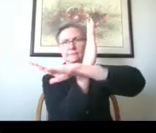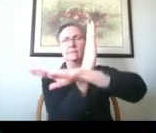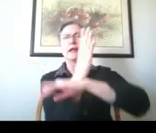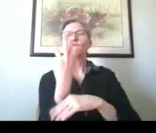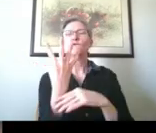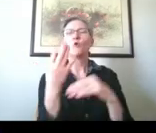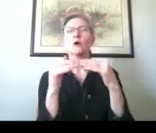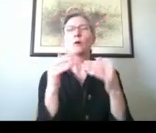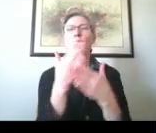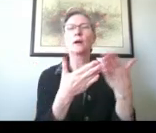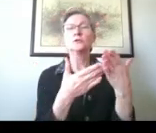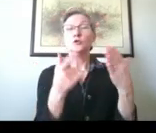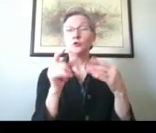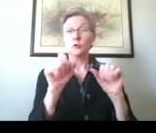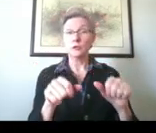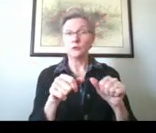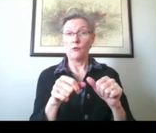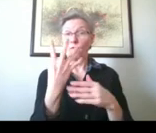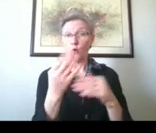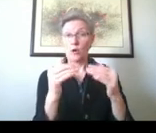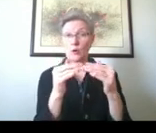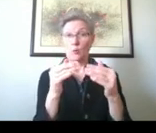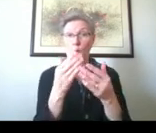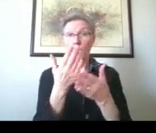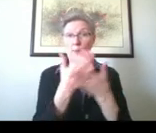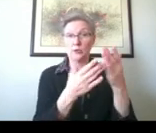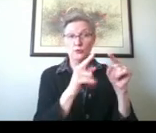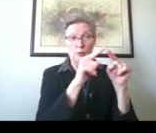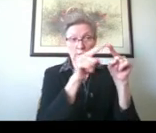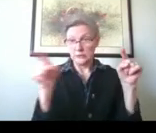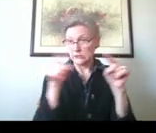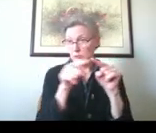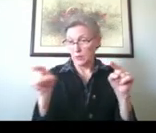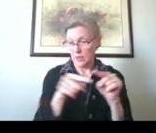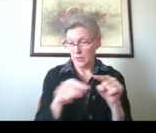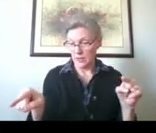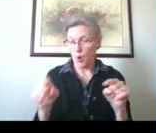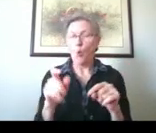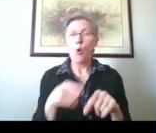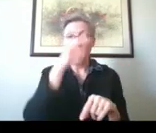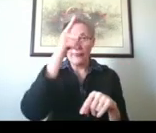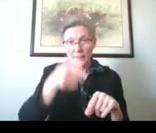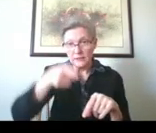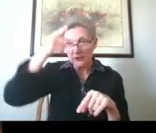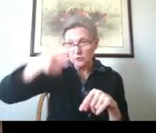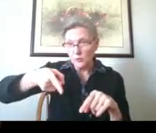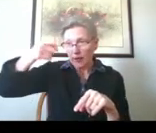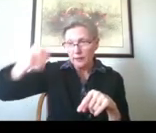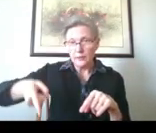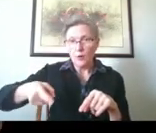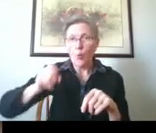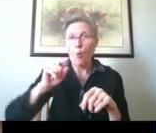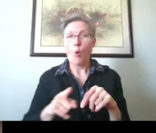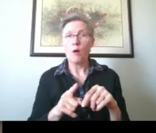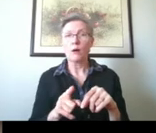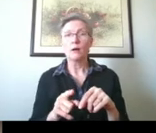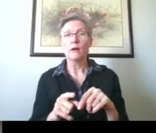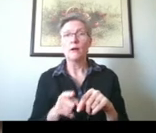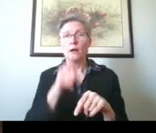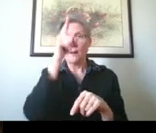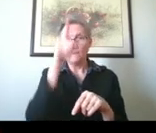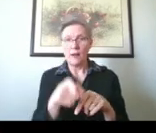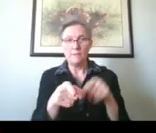here. You can do 4 equal parts going this way, you can do 4 equal parts going this way, or you can do 4